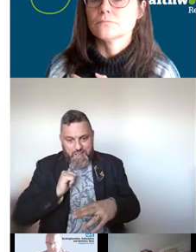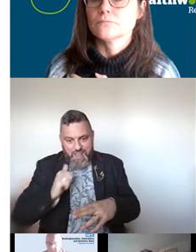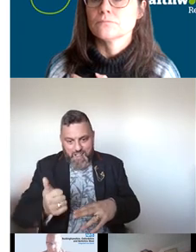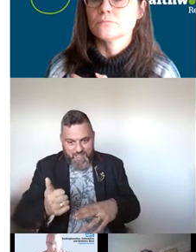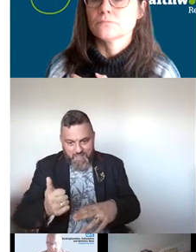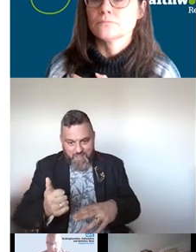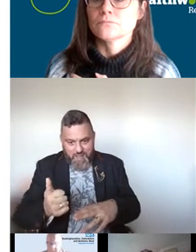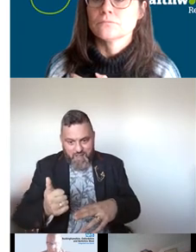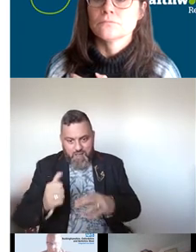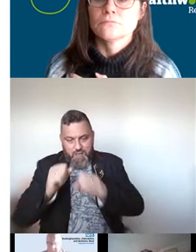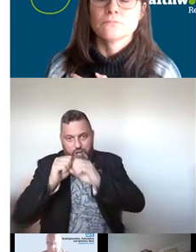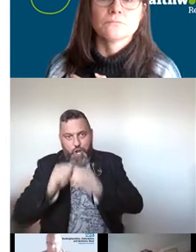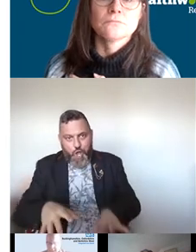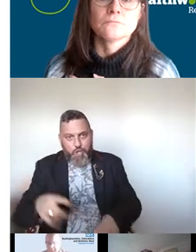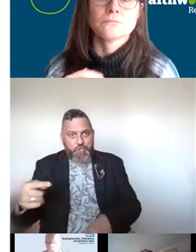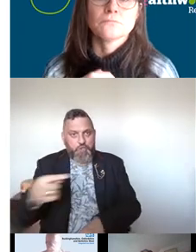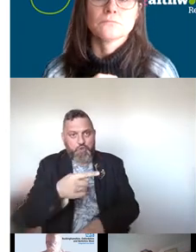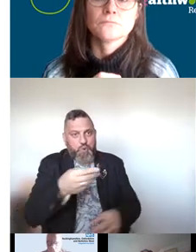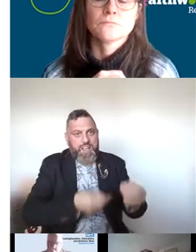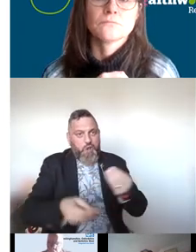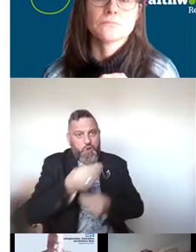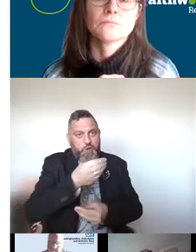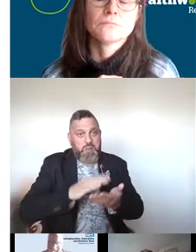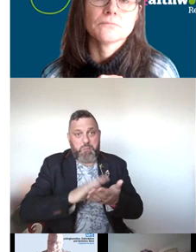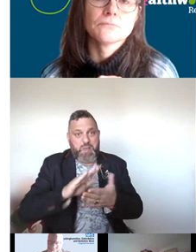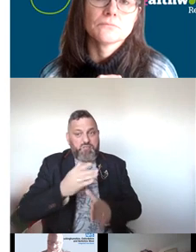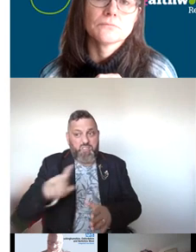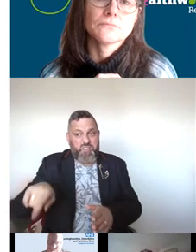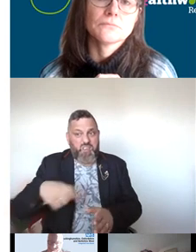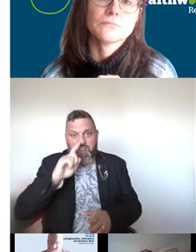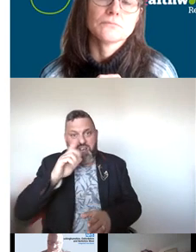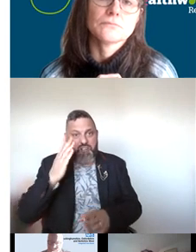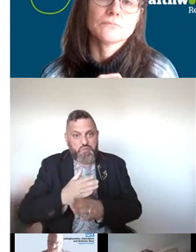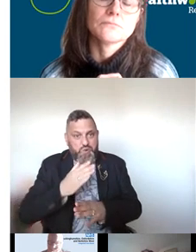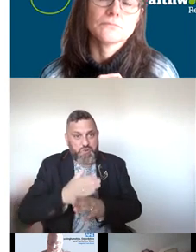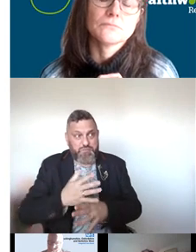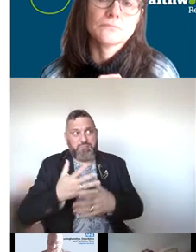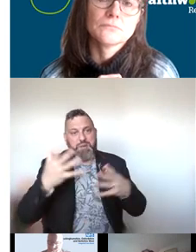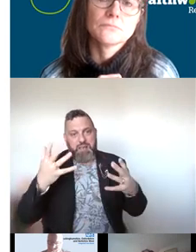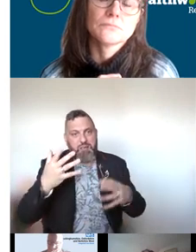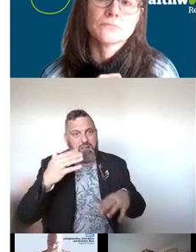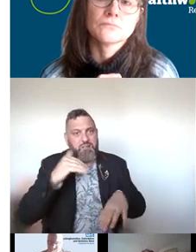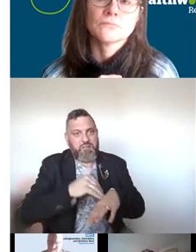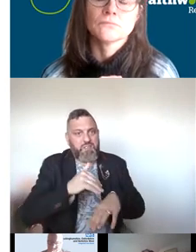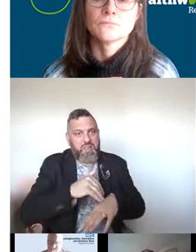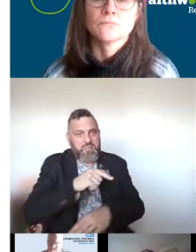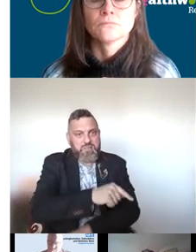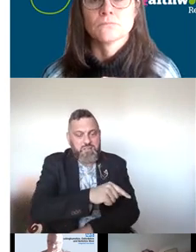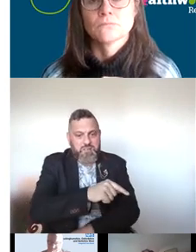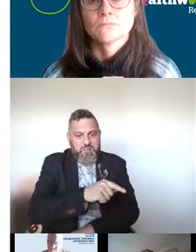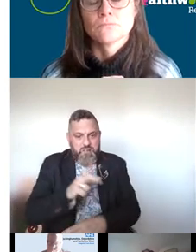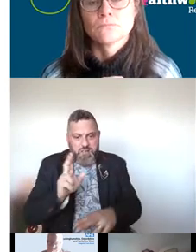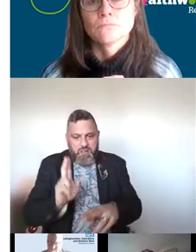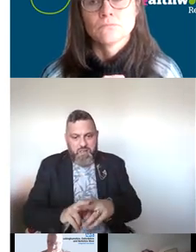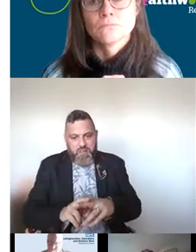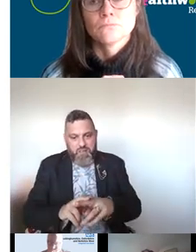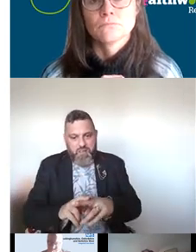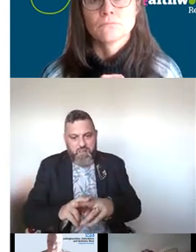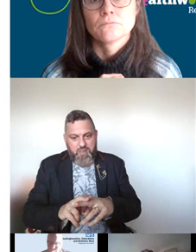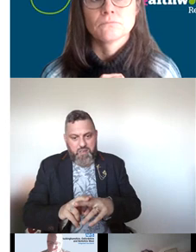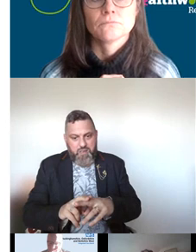of loss to the economy through people not being able to work is huge. Equally, if we don't have good